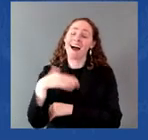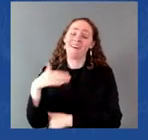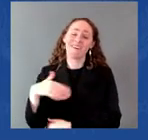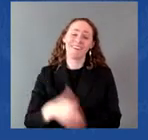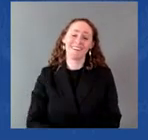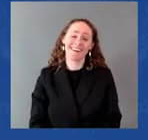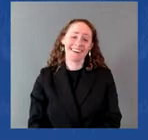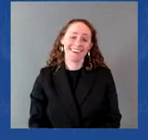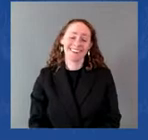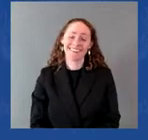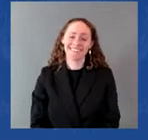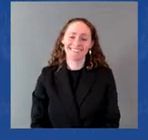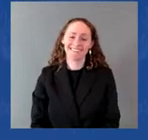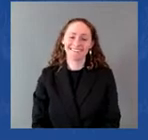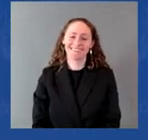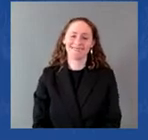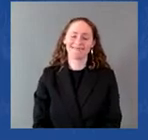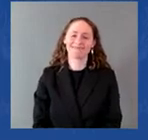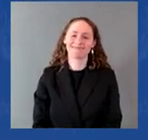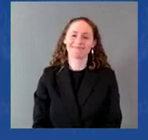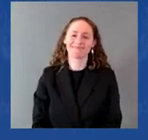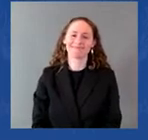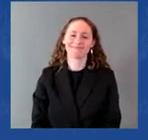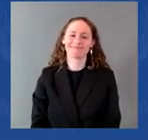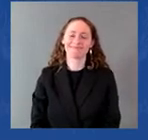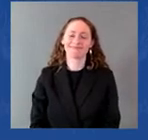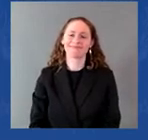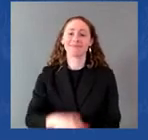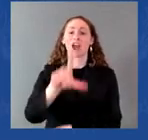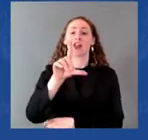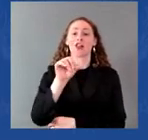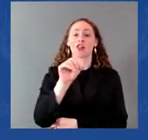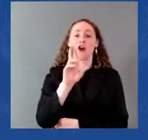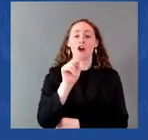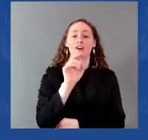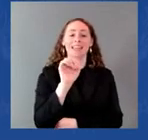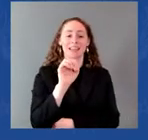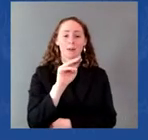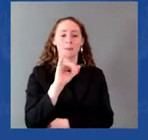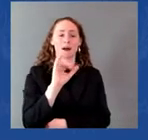And Lauren Michaels, Mr. Wise Guy over here.